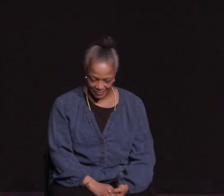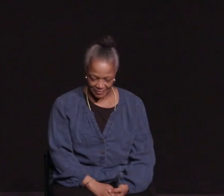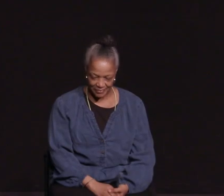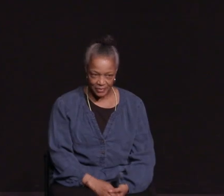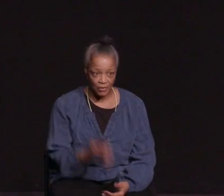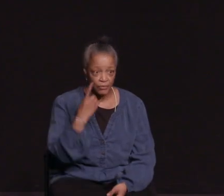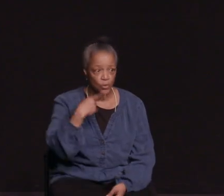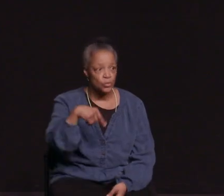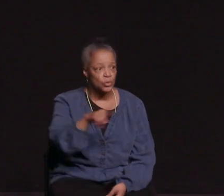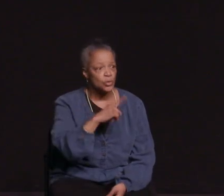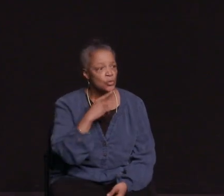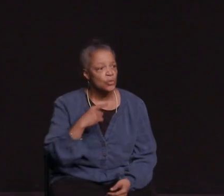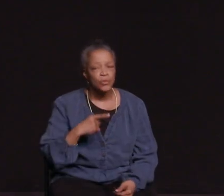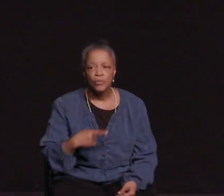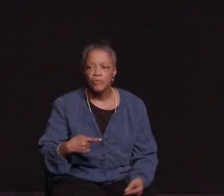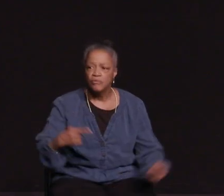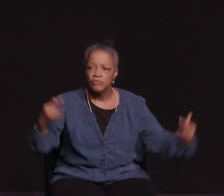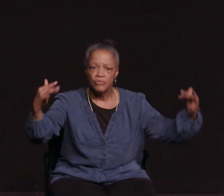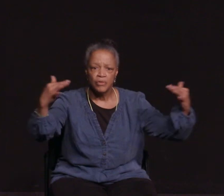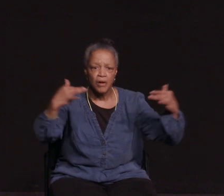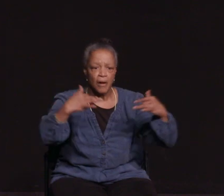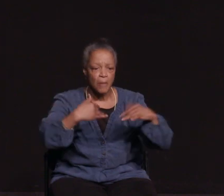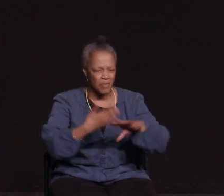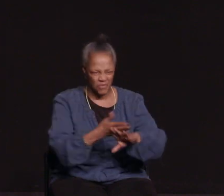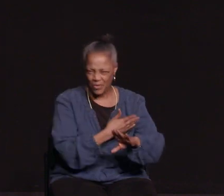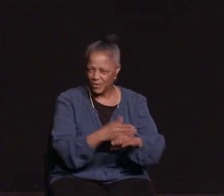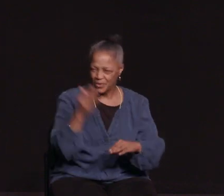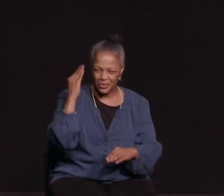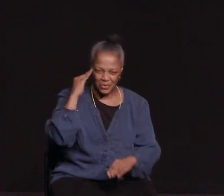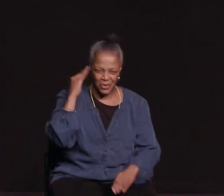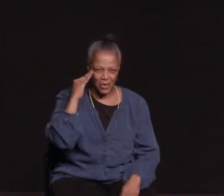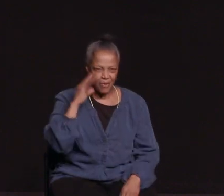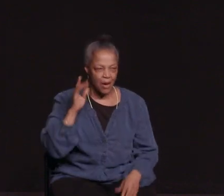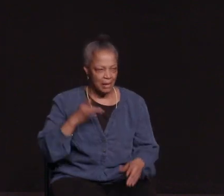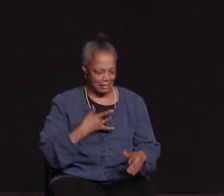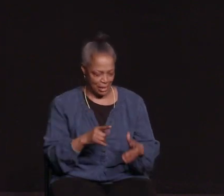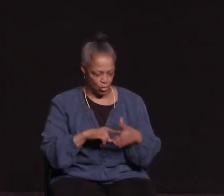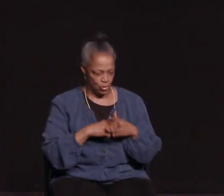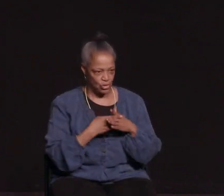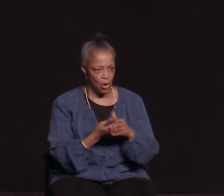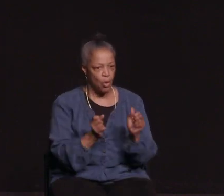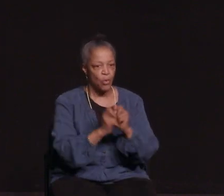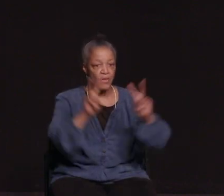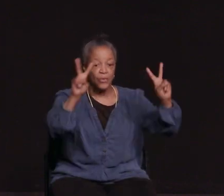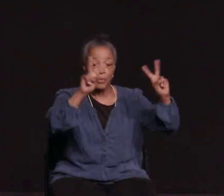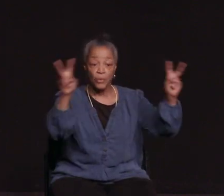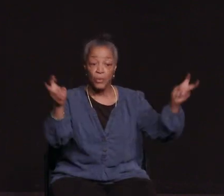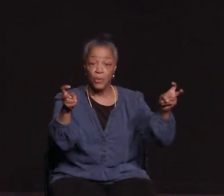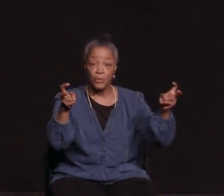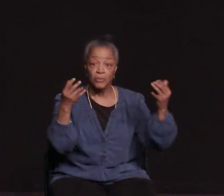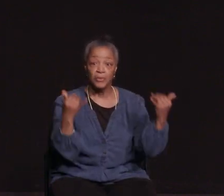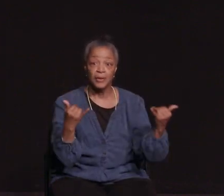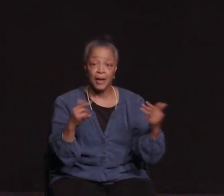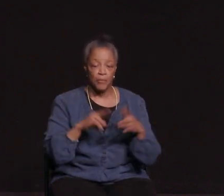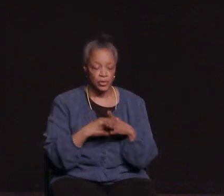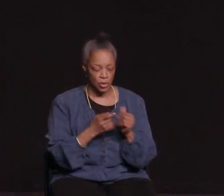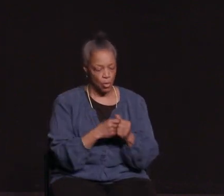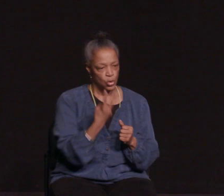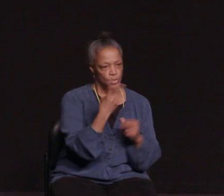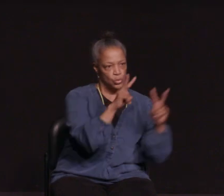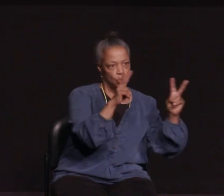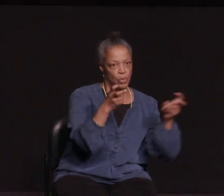For those of you who've come before, you know I start with a quote, and today I'm going to start with two.